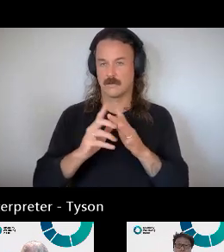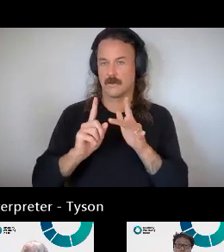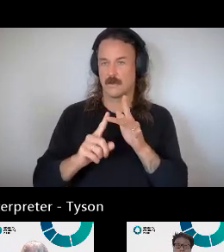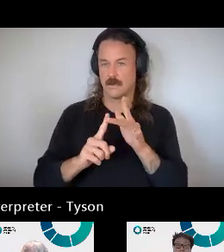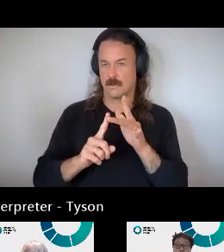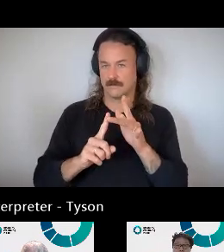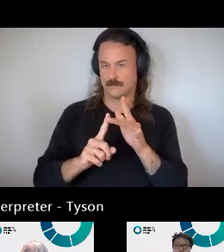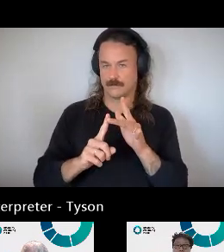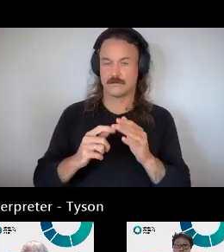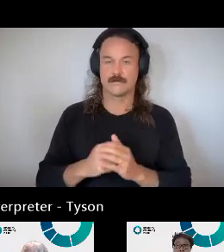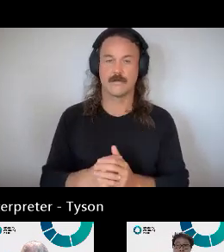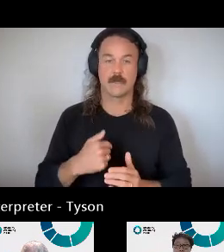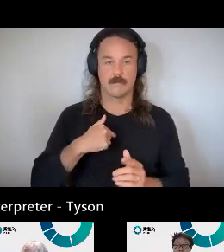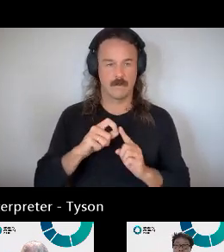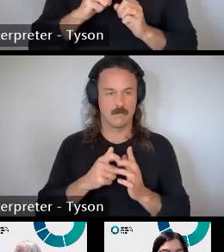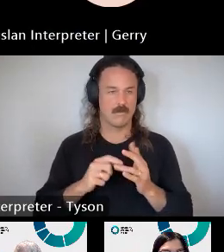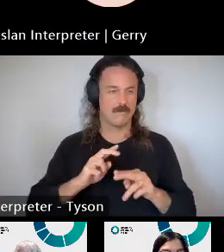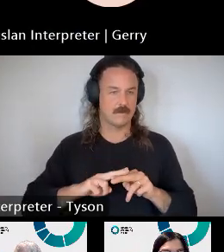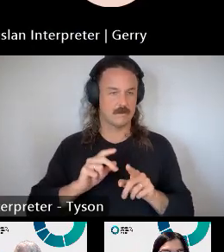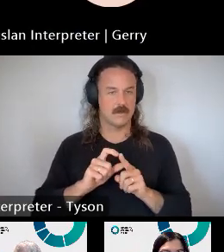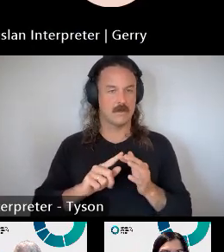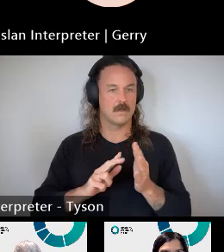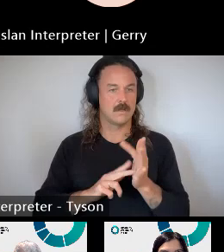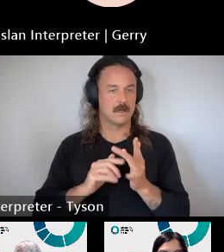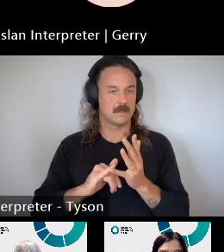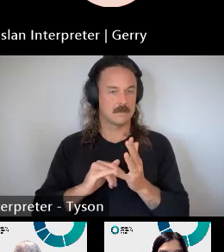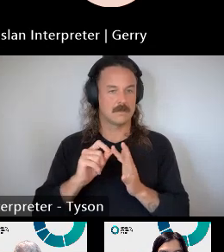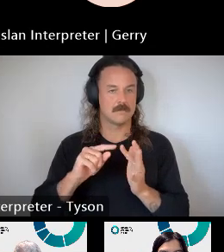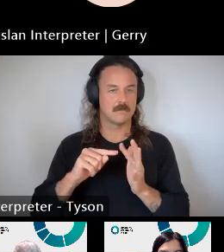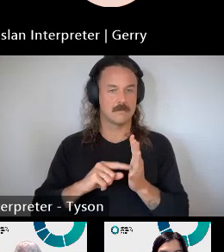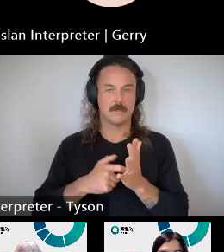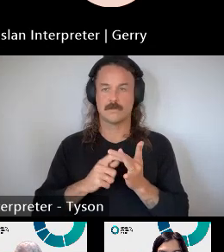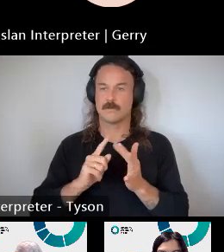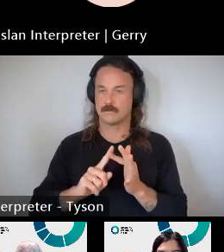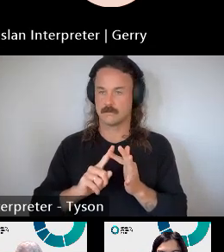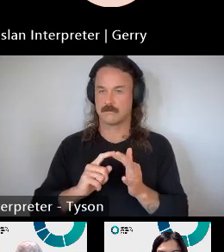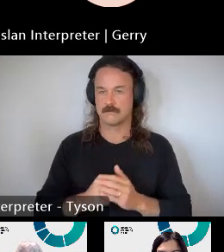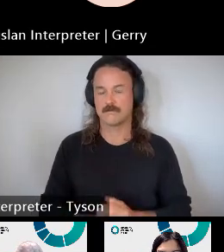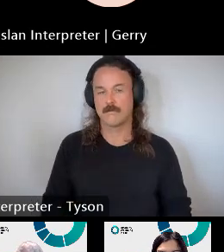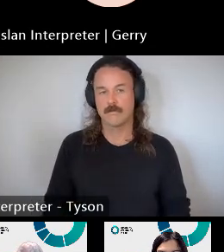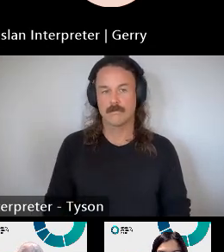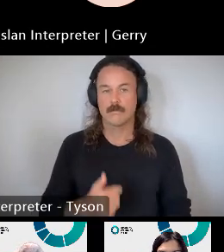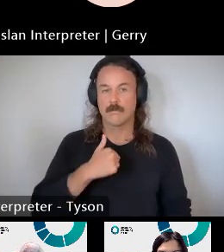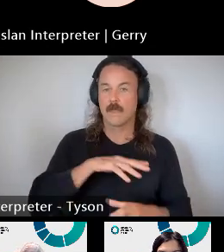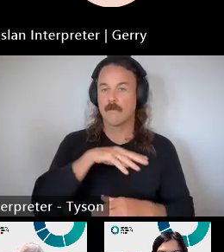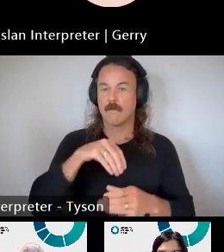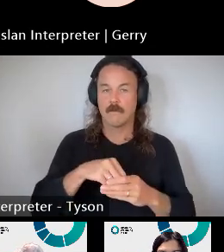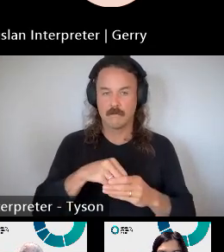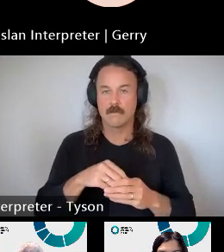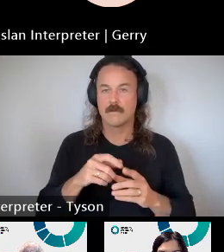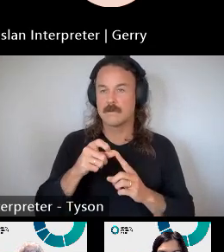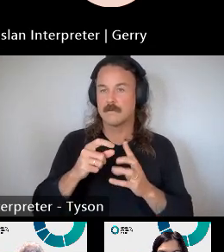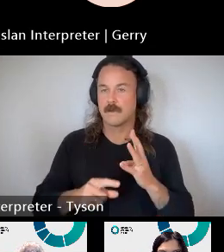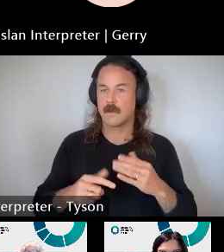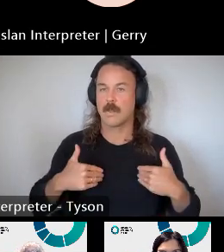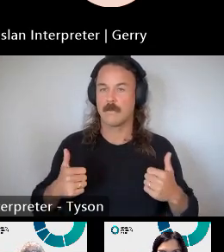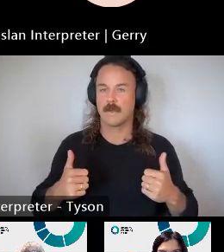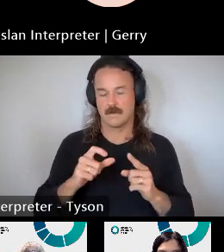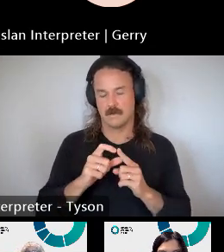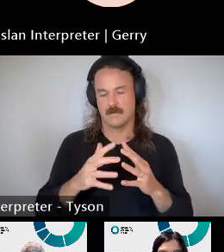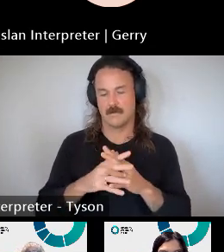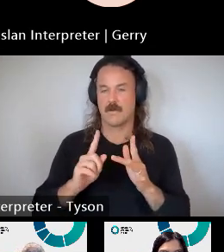So I'm Professor Dennis Petrie. So I was involved in the Disability Wellbeing Index project, which led to its